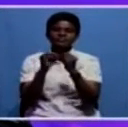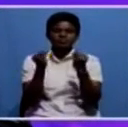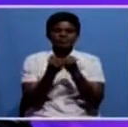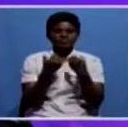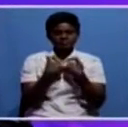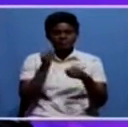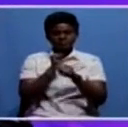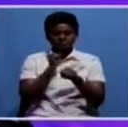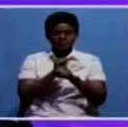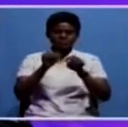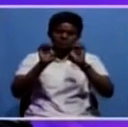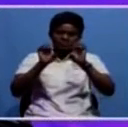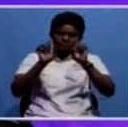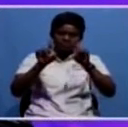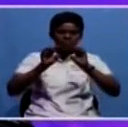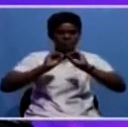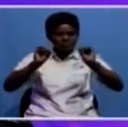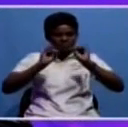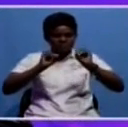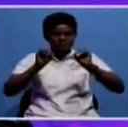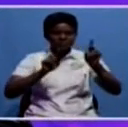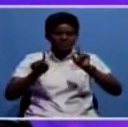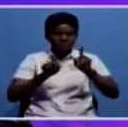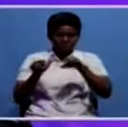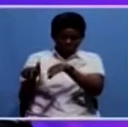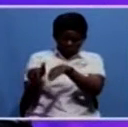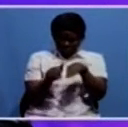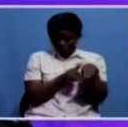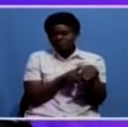job to educate the citizens that keep away